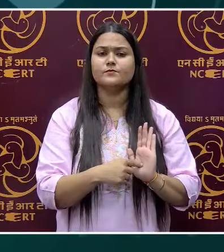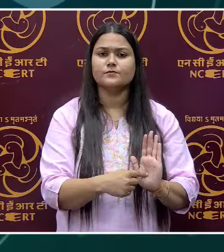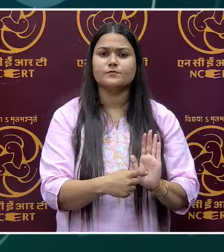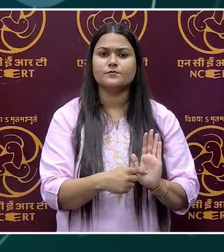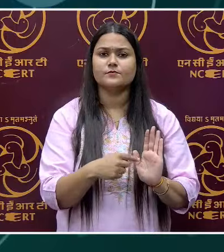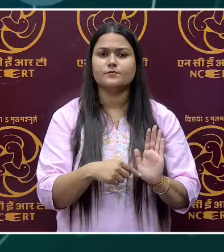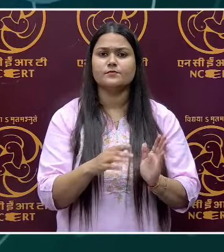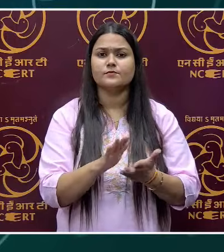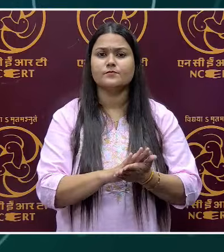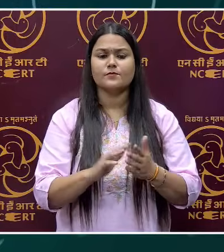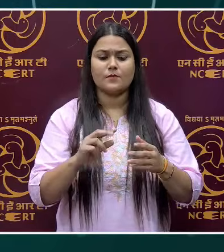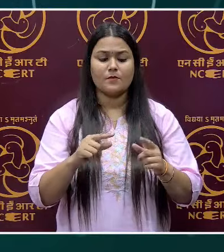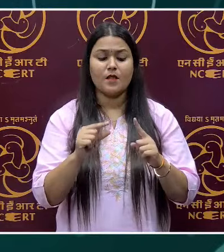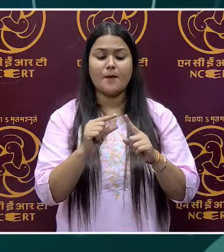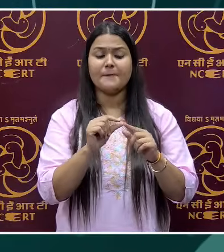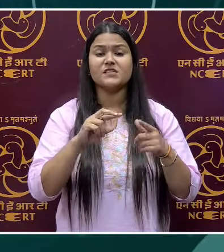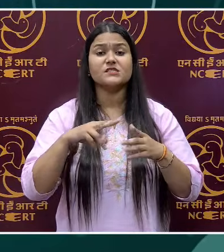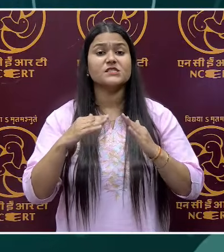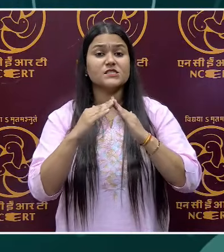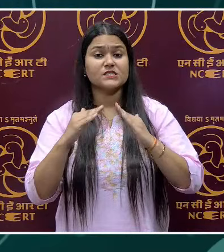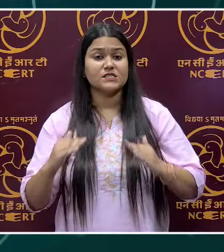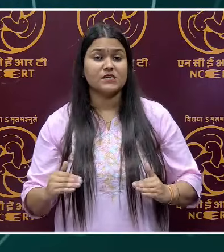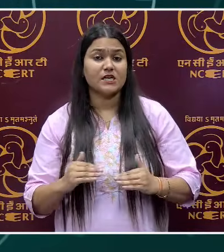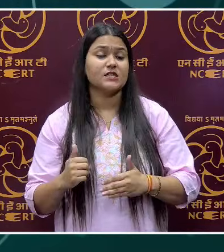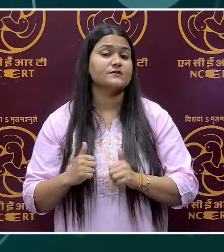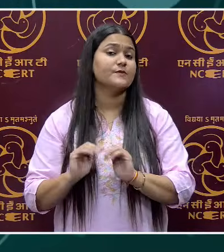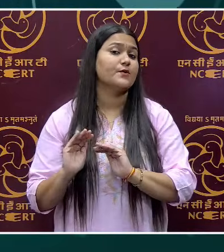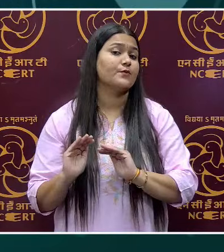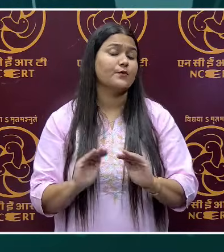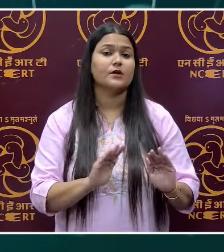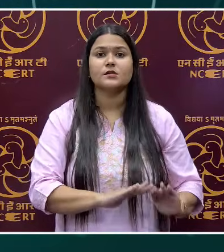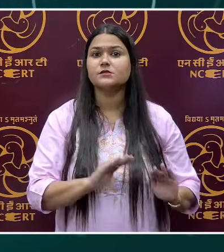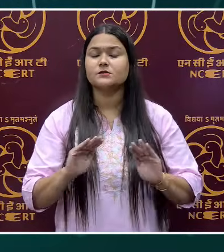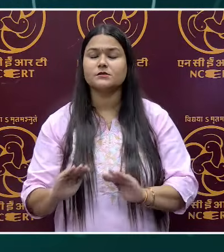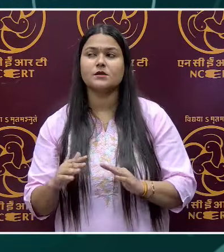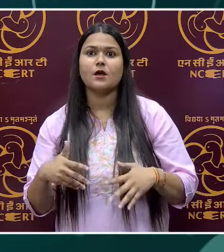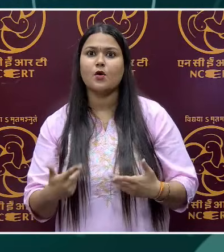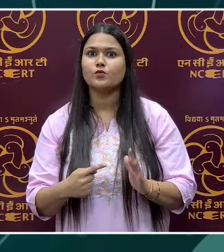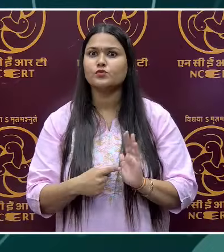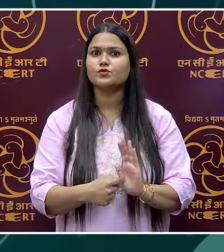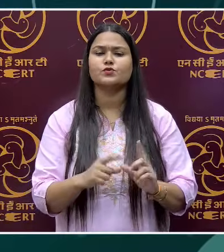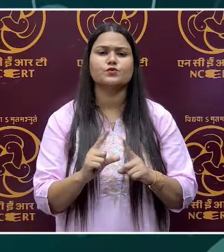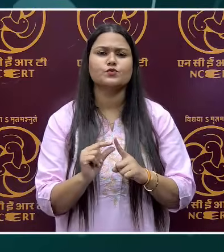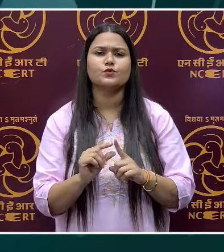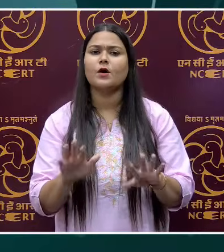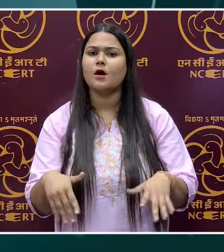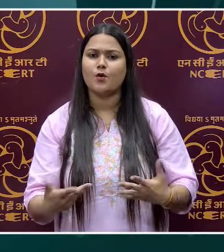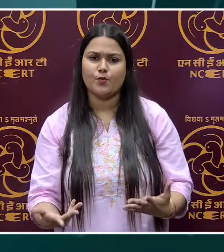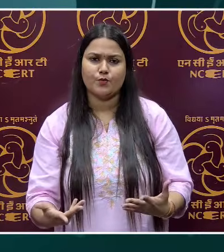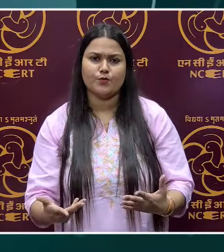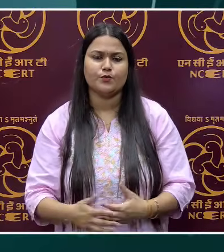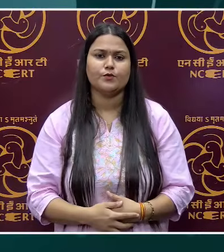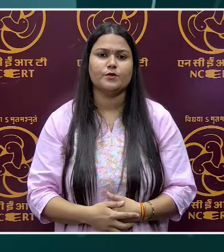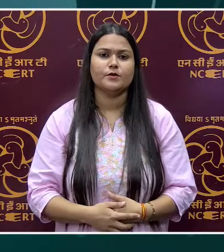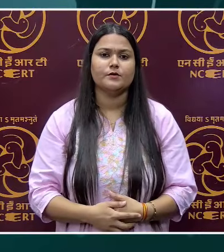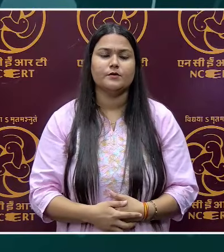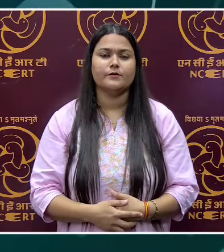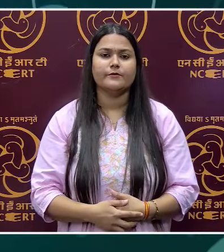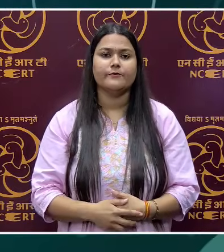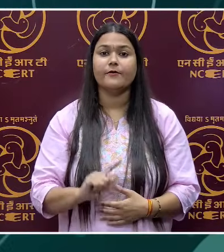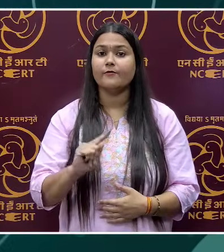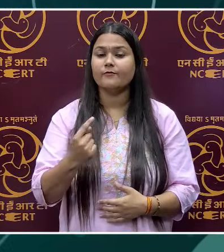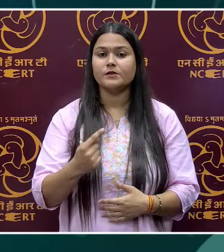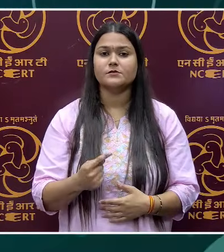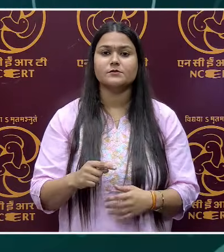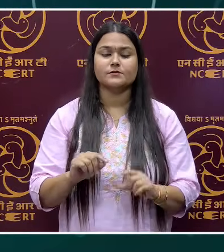this Pascal's triangle. Okay. And we will show it there how to do it. First of all, you